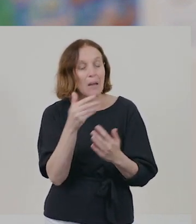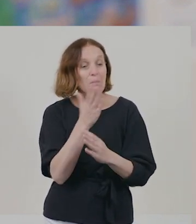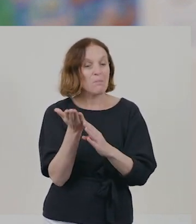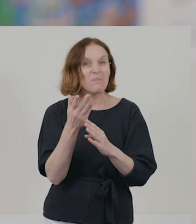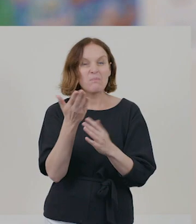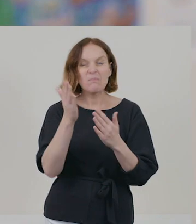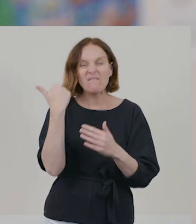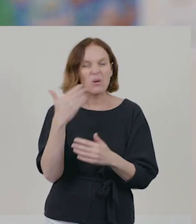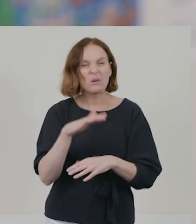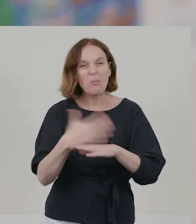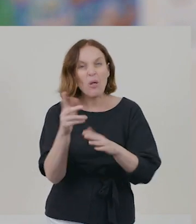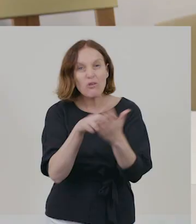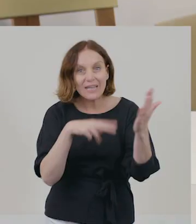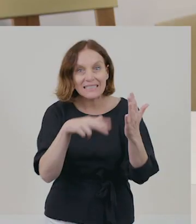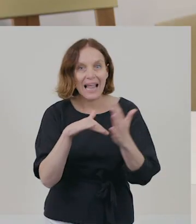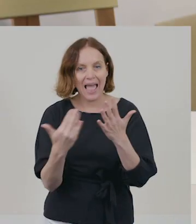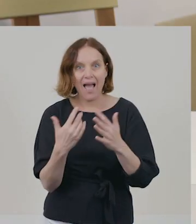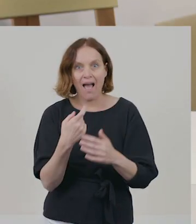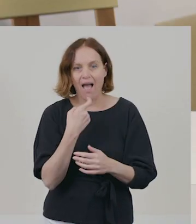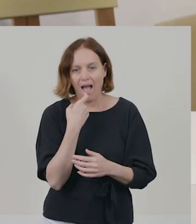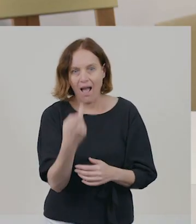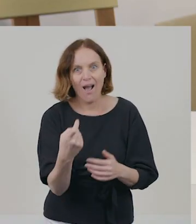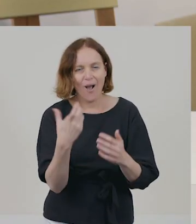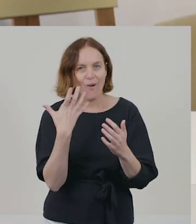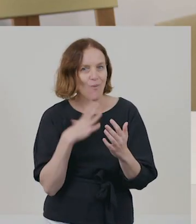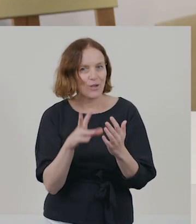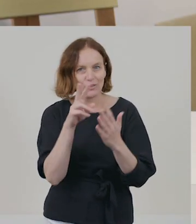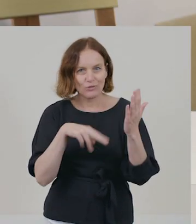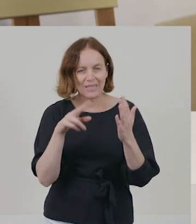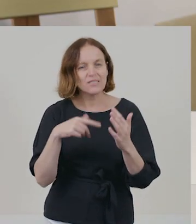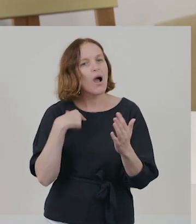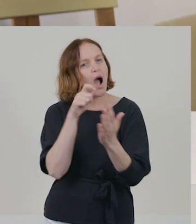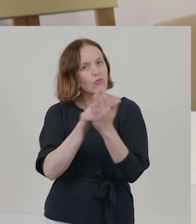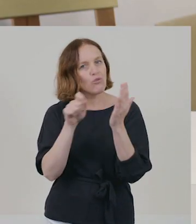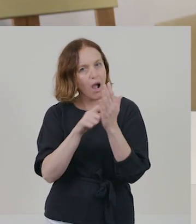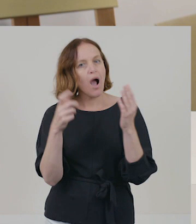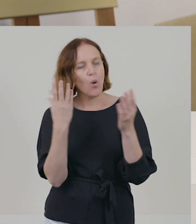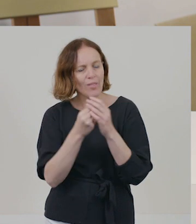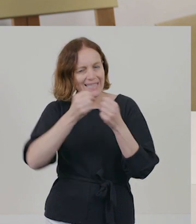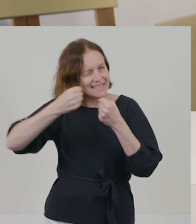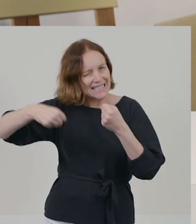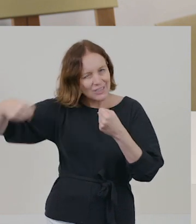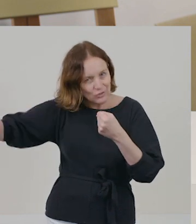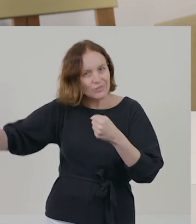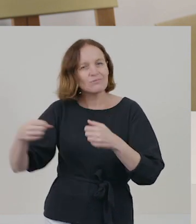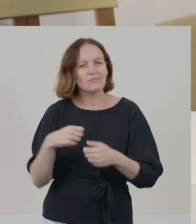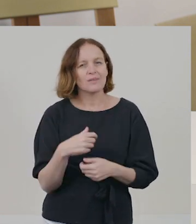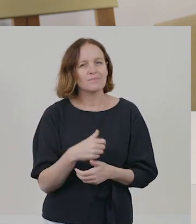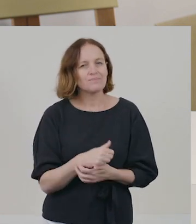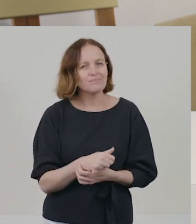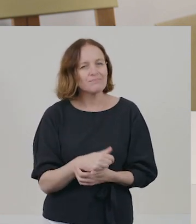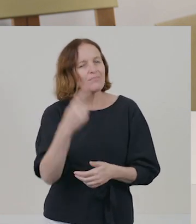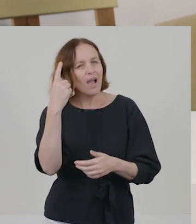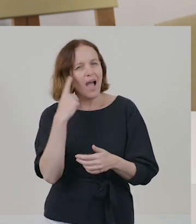who once found reading more of a chore. Although I use quite a bit of exaggeration as a tool to create funny parts in stories, I'm a